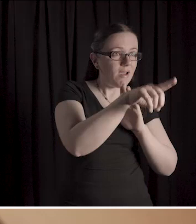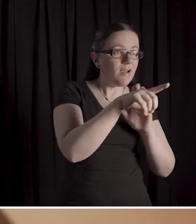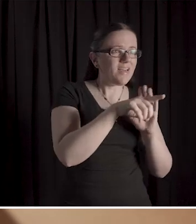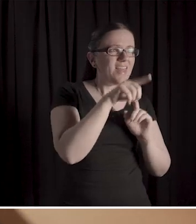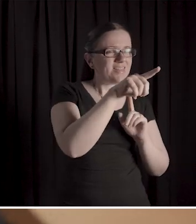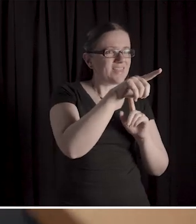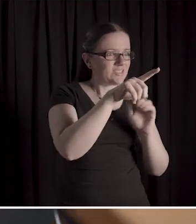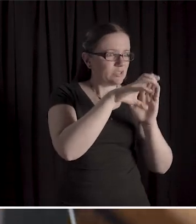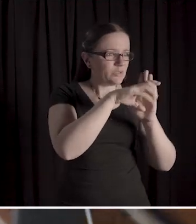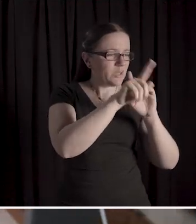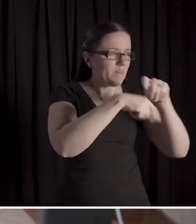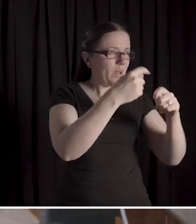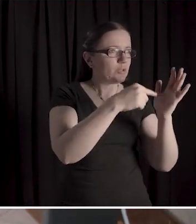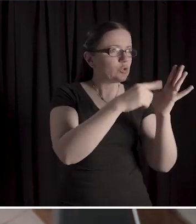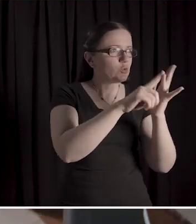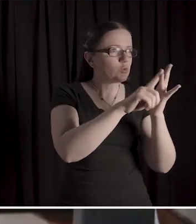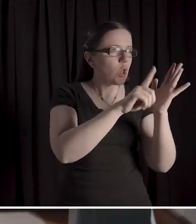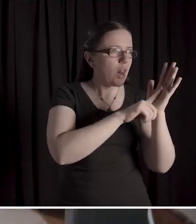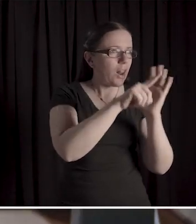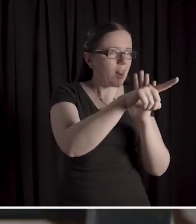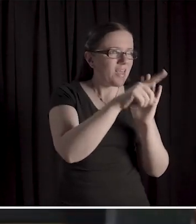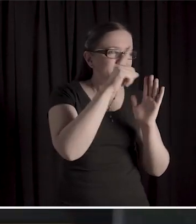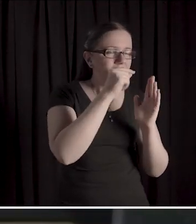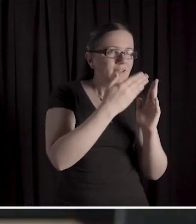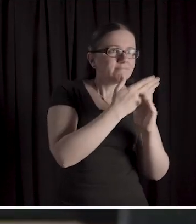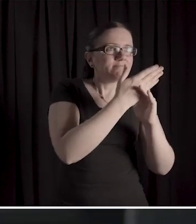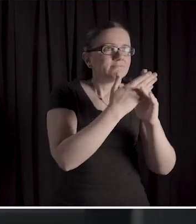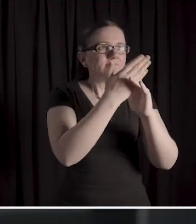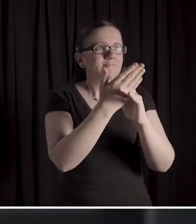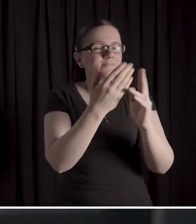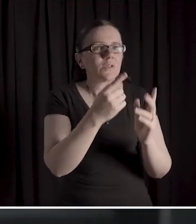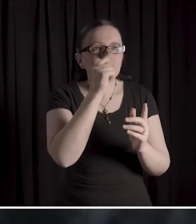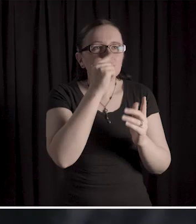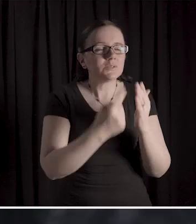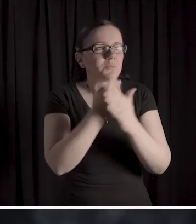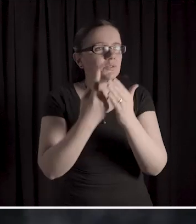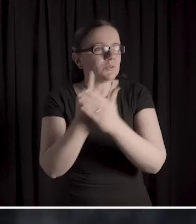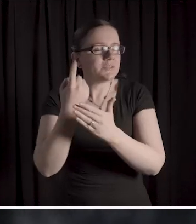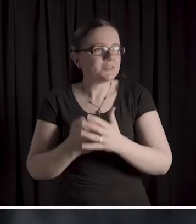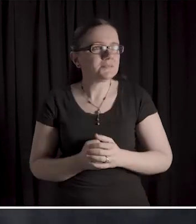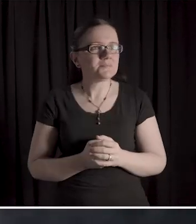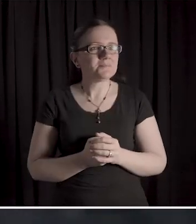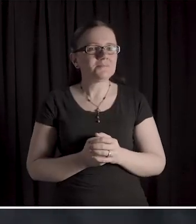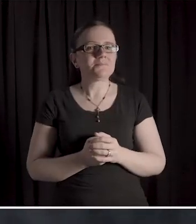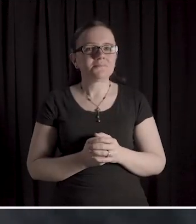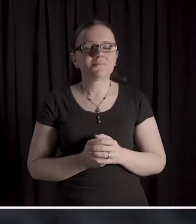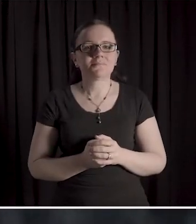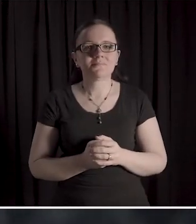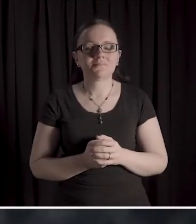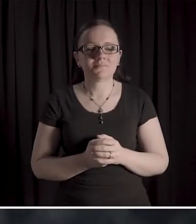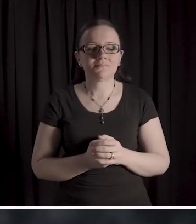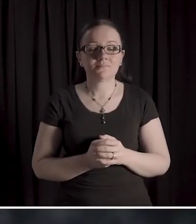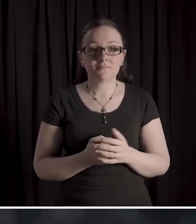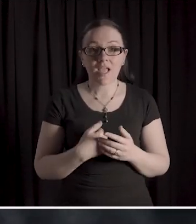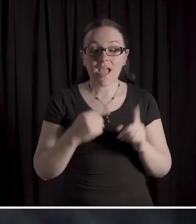said, if you learn to use this properly, this can become a tool that will introduce you to unlimited possibilities and